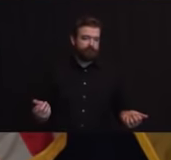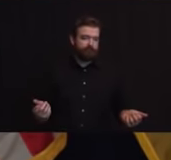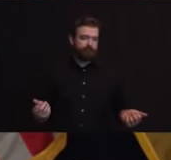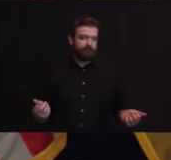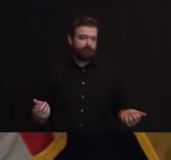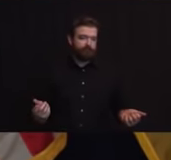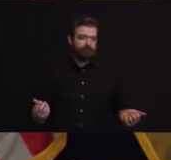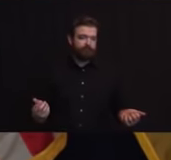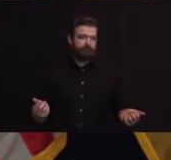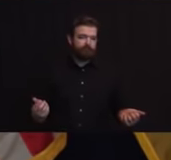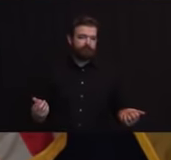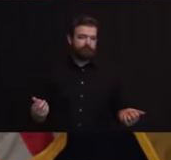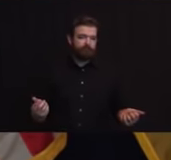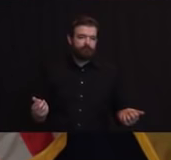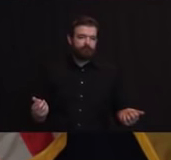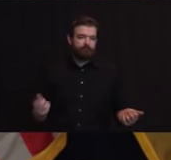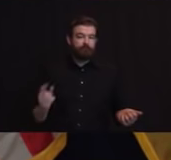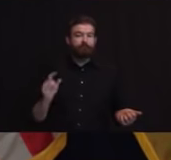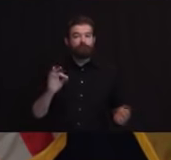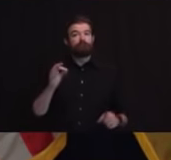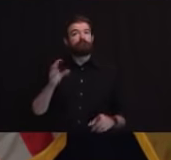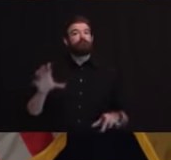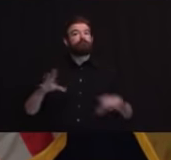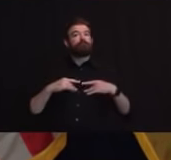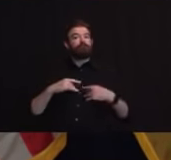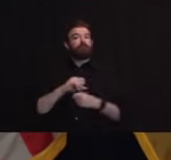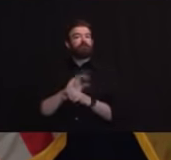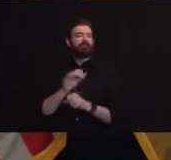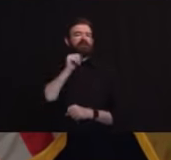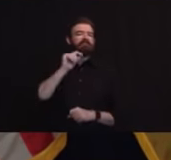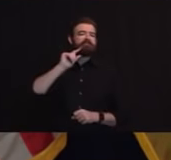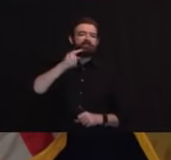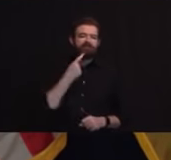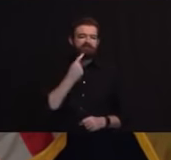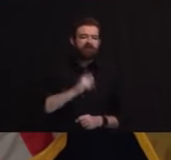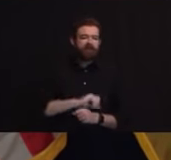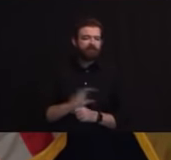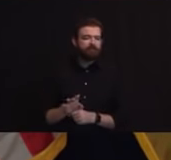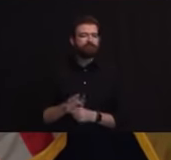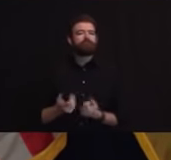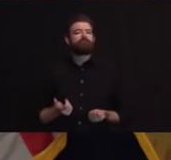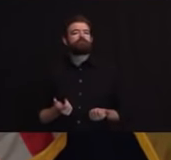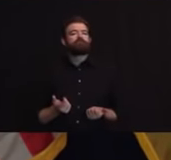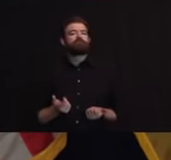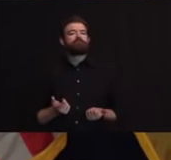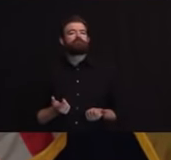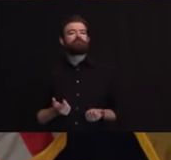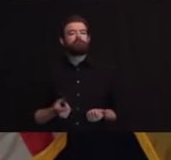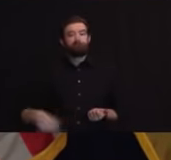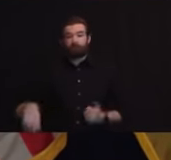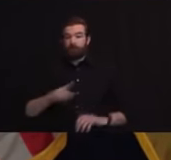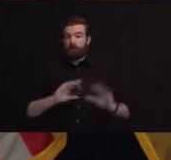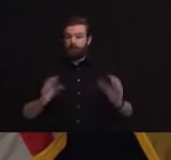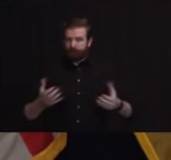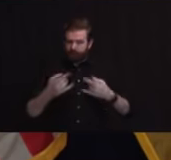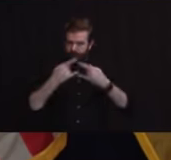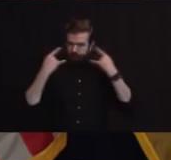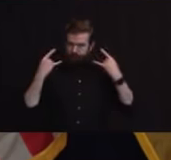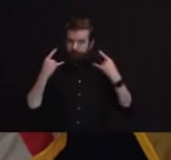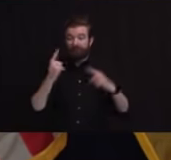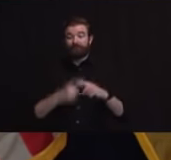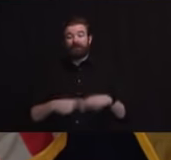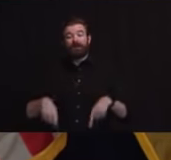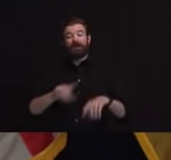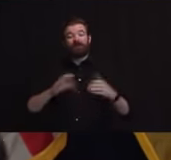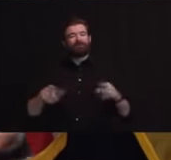They're all being masked all the time, and they're also staying in that one group, that one cohort. So unlike people who might be in a restaurant or a bar